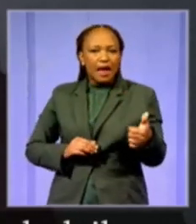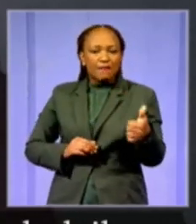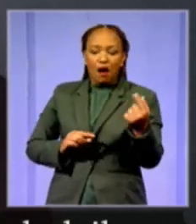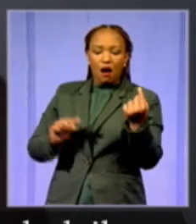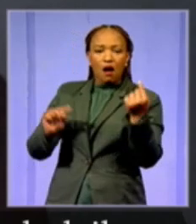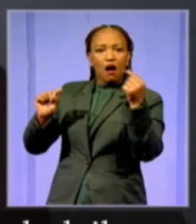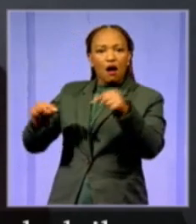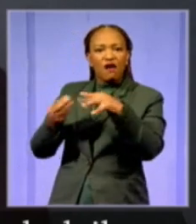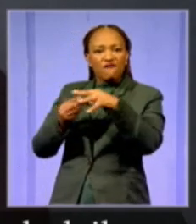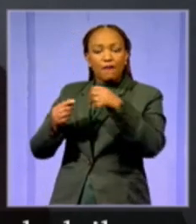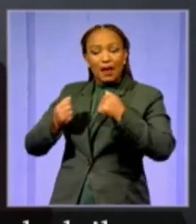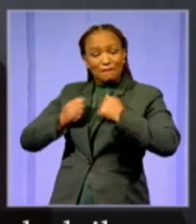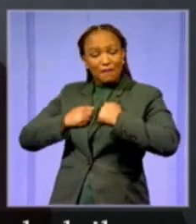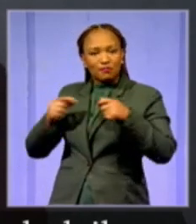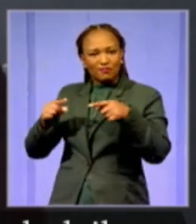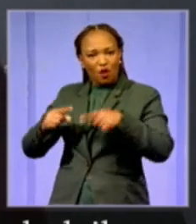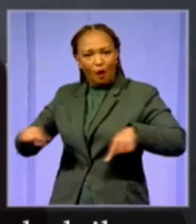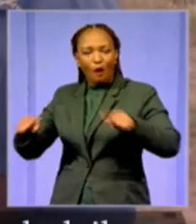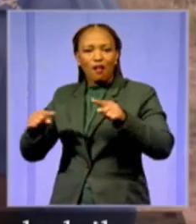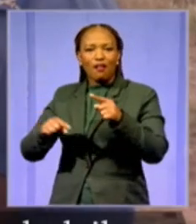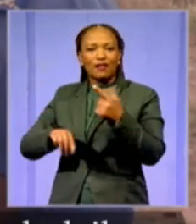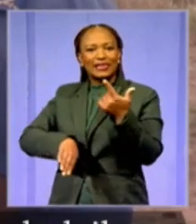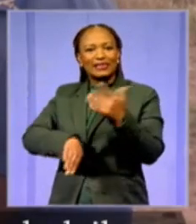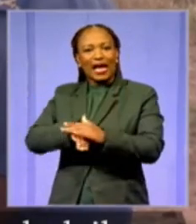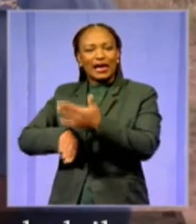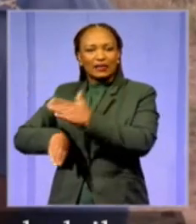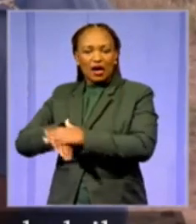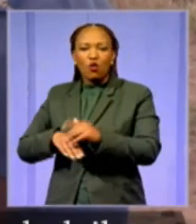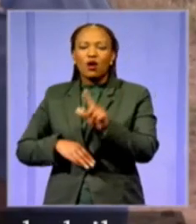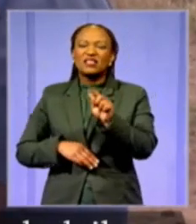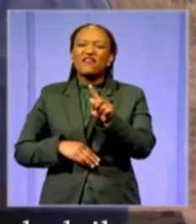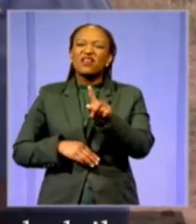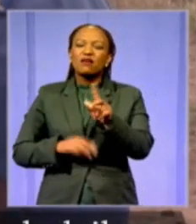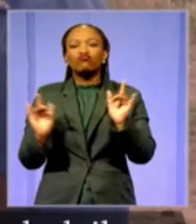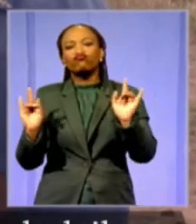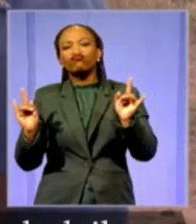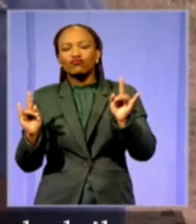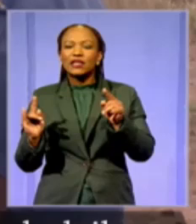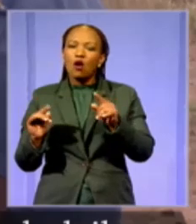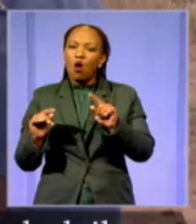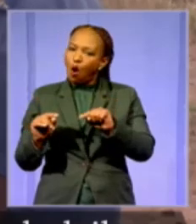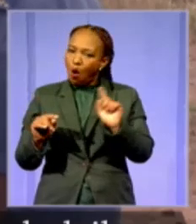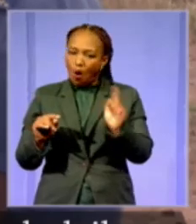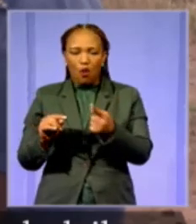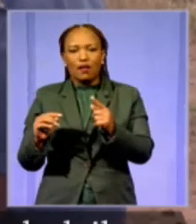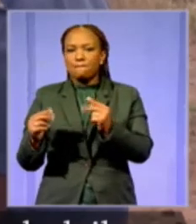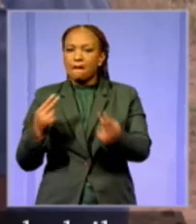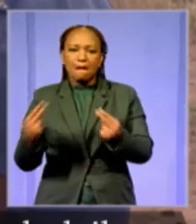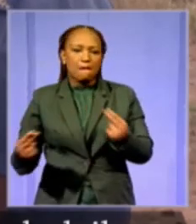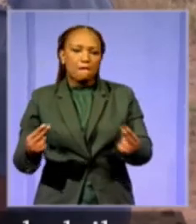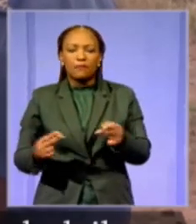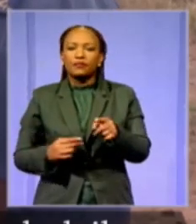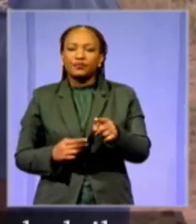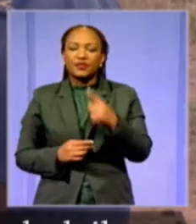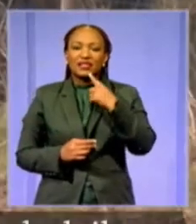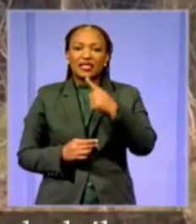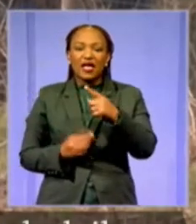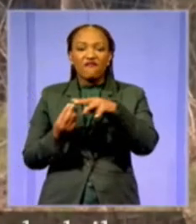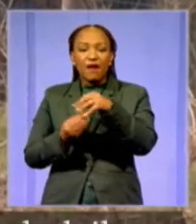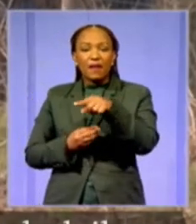had died, and they died while they were watching TV. Mapodisi a re go bonala fa polao ya lelapa la ga Khambule e